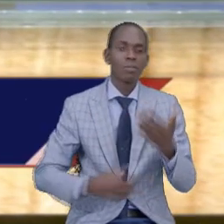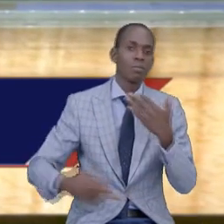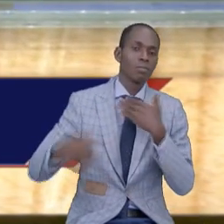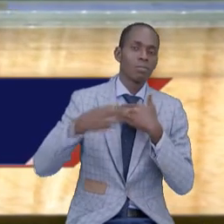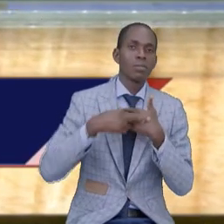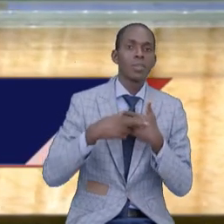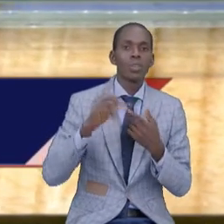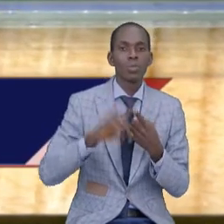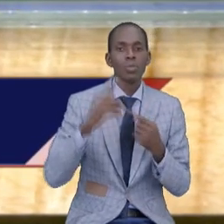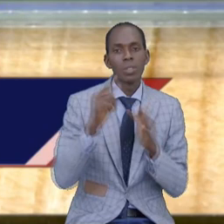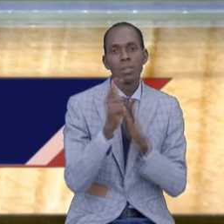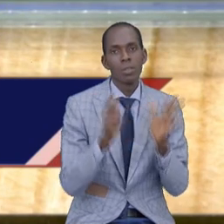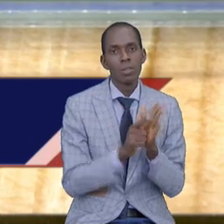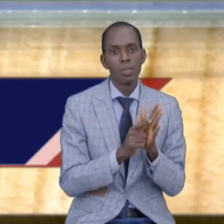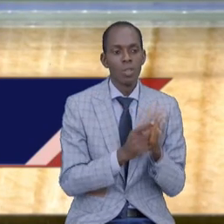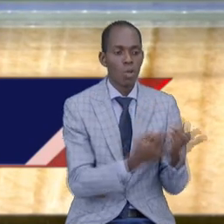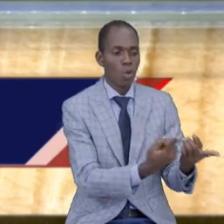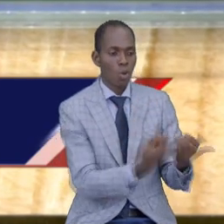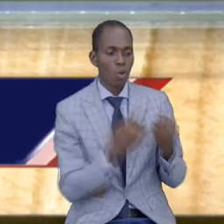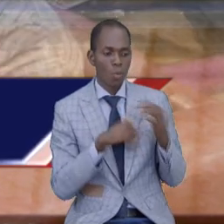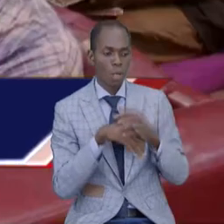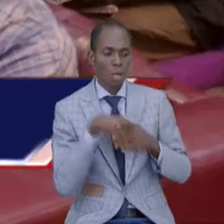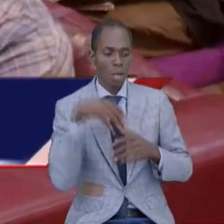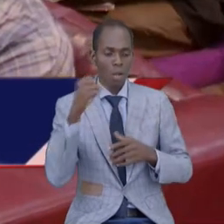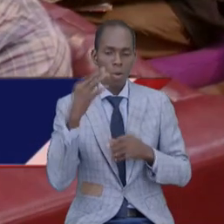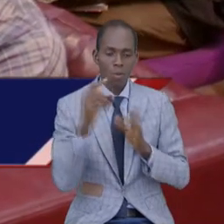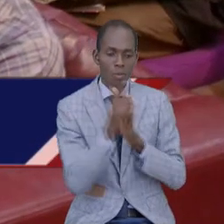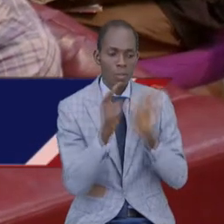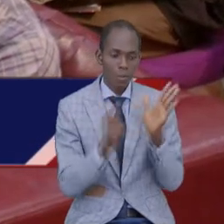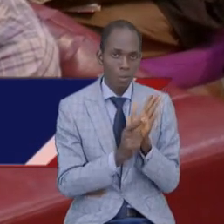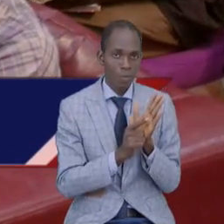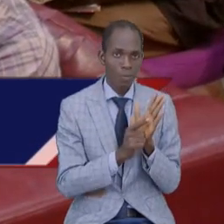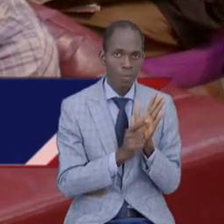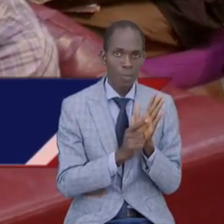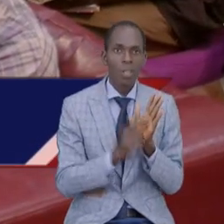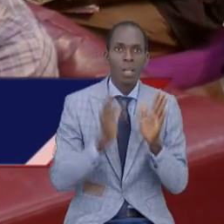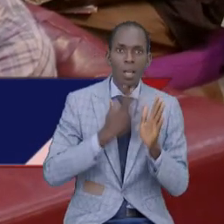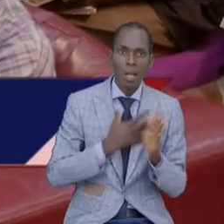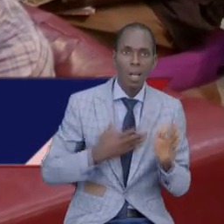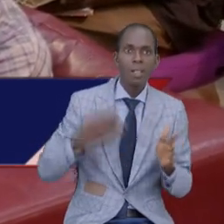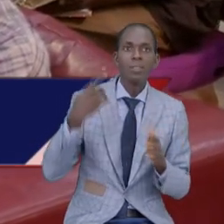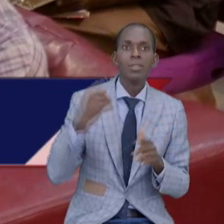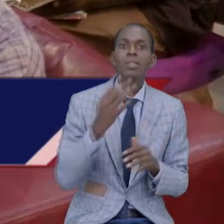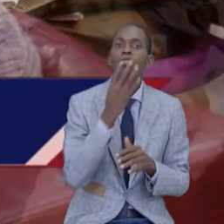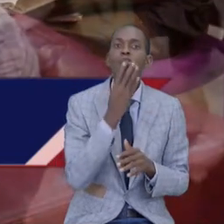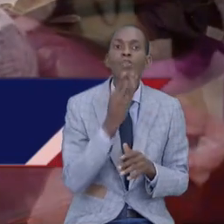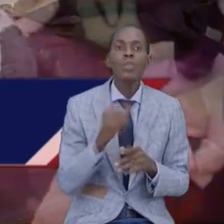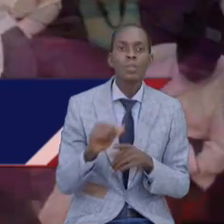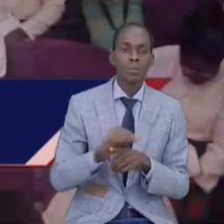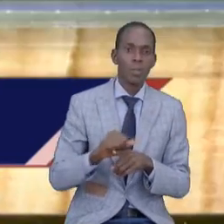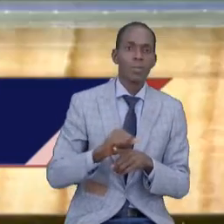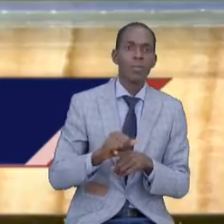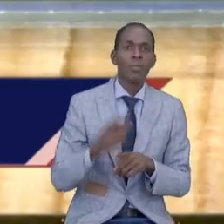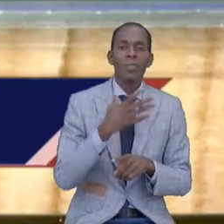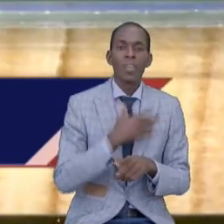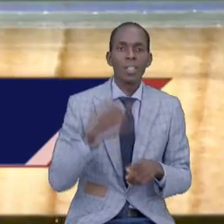law. Coming out of that law and the Jewish religion and the